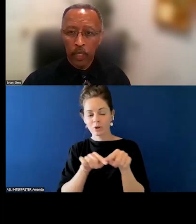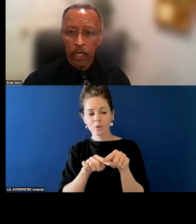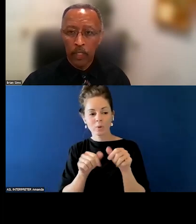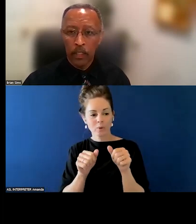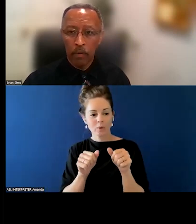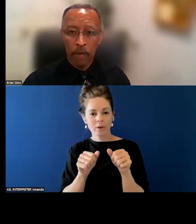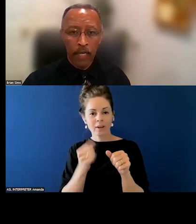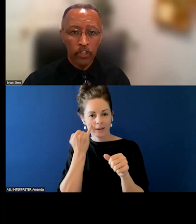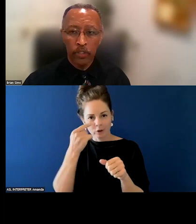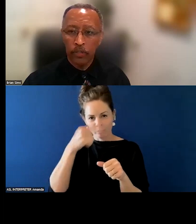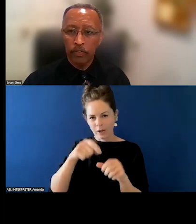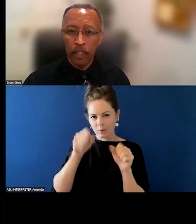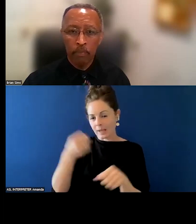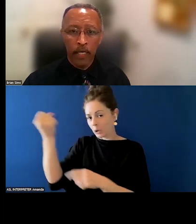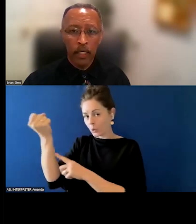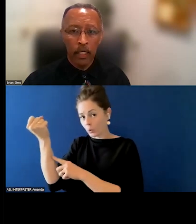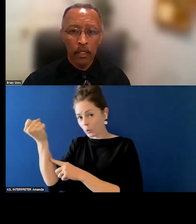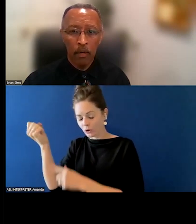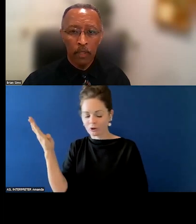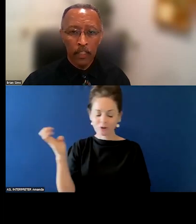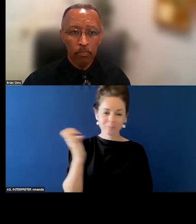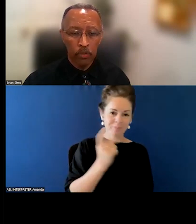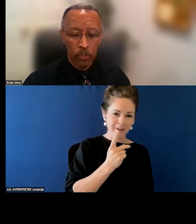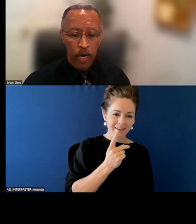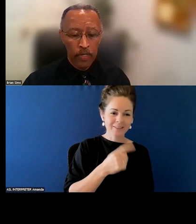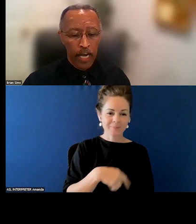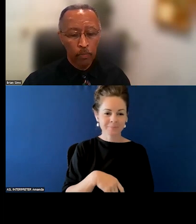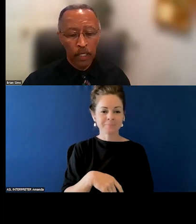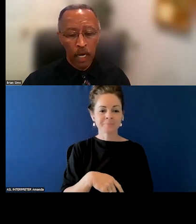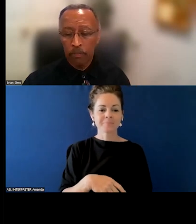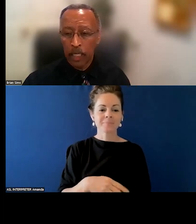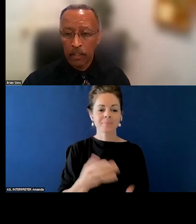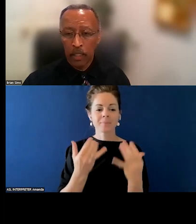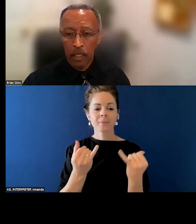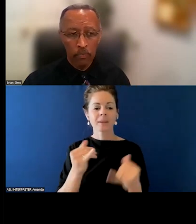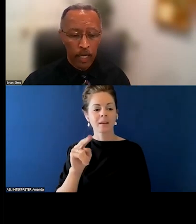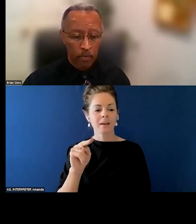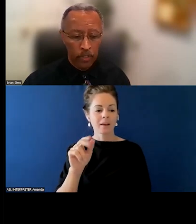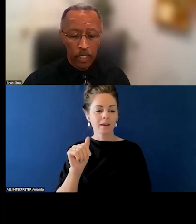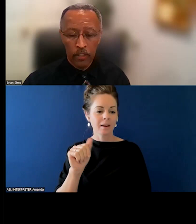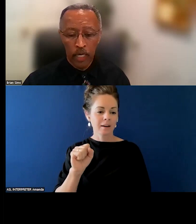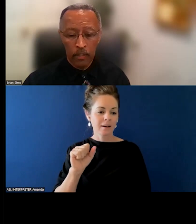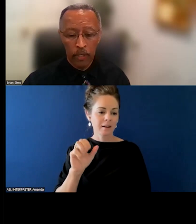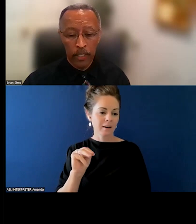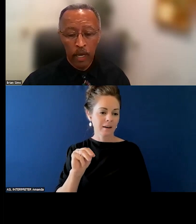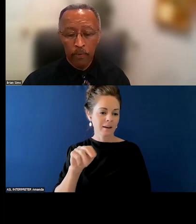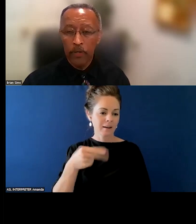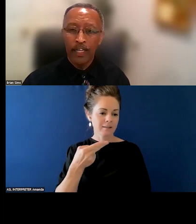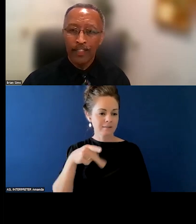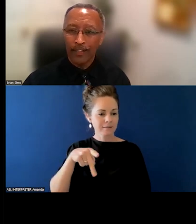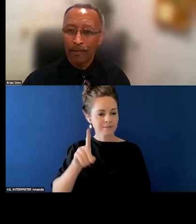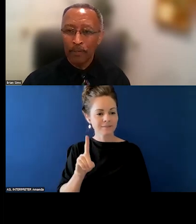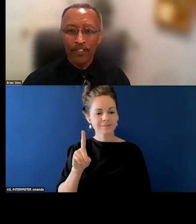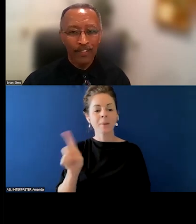it's okay, we can come back to you if you come back in. But let's move to our NASPID update. And we have with us Dr. Brian